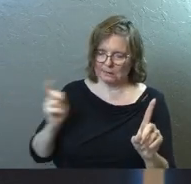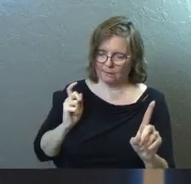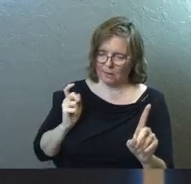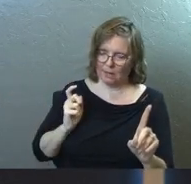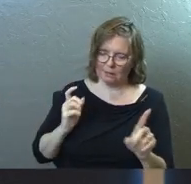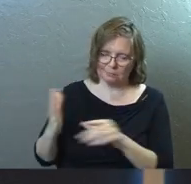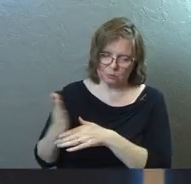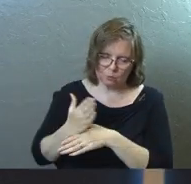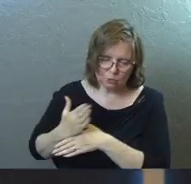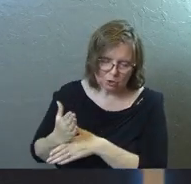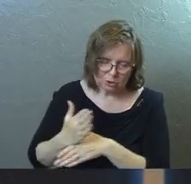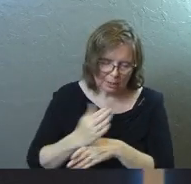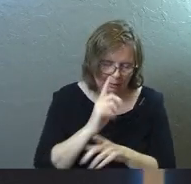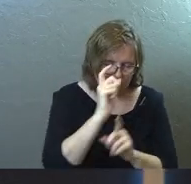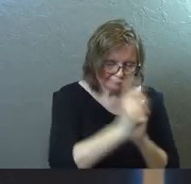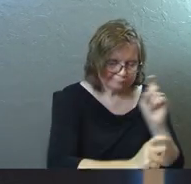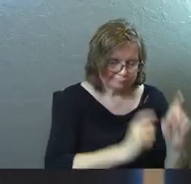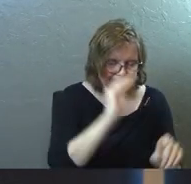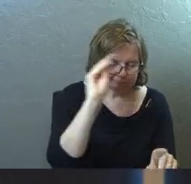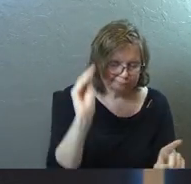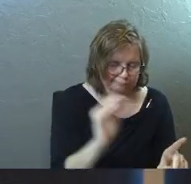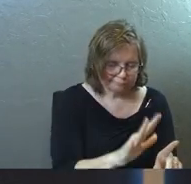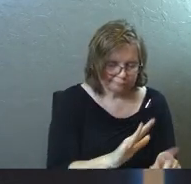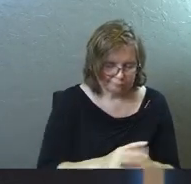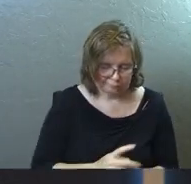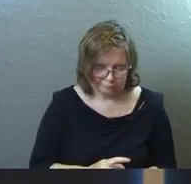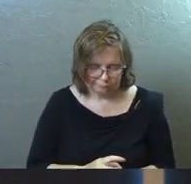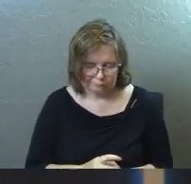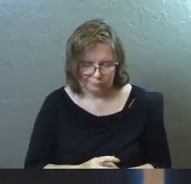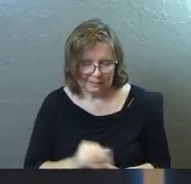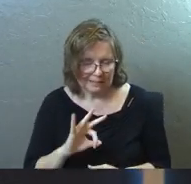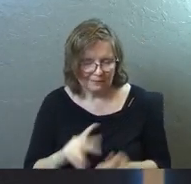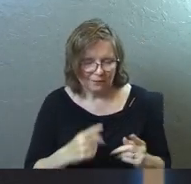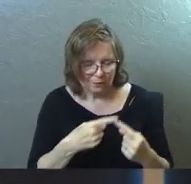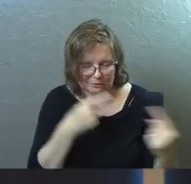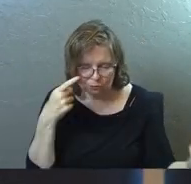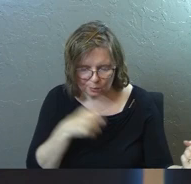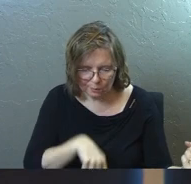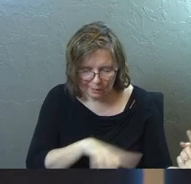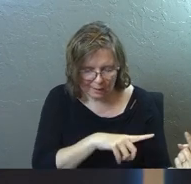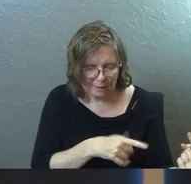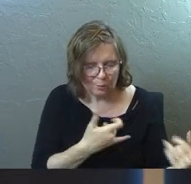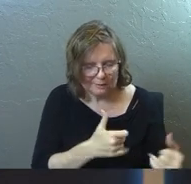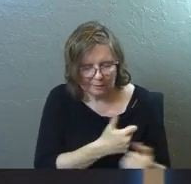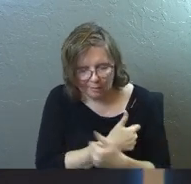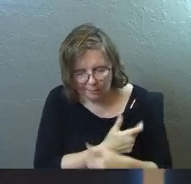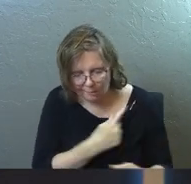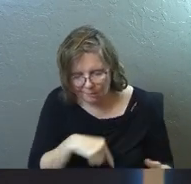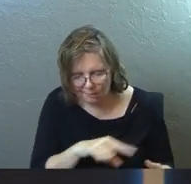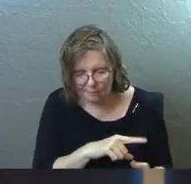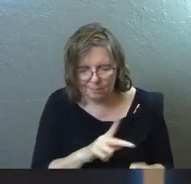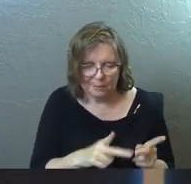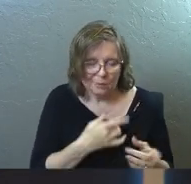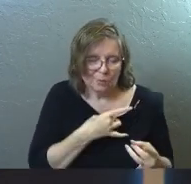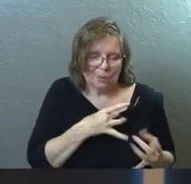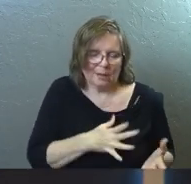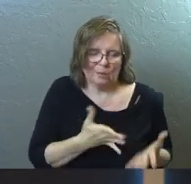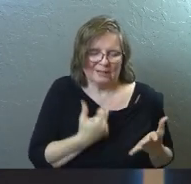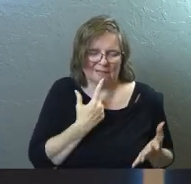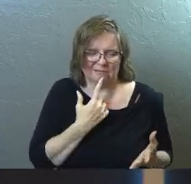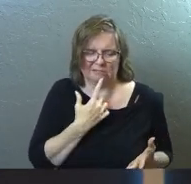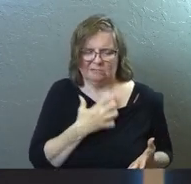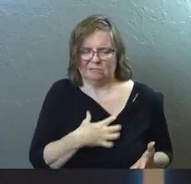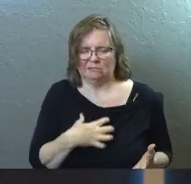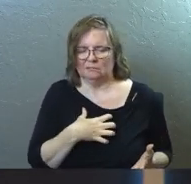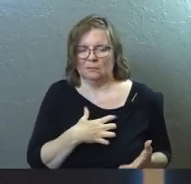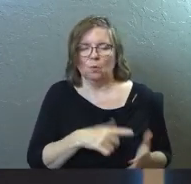Jesus Christ to the people that we might not see eye to eye with. To the people that we might not like. To the people that we maybe even said we